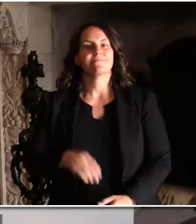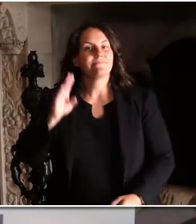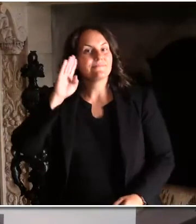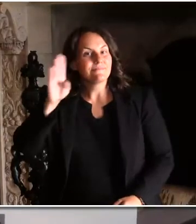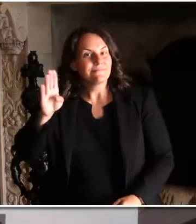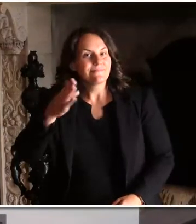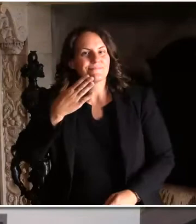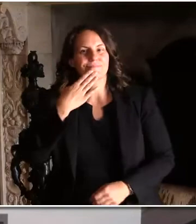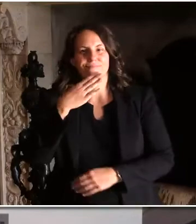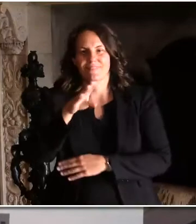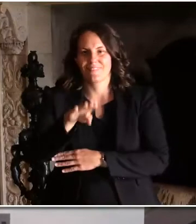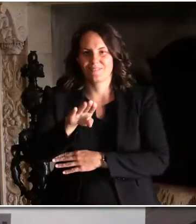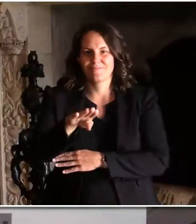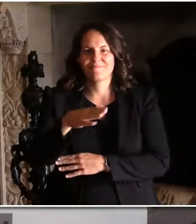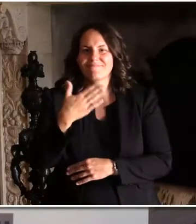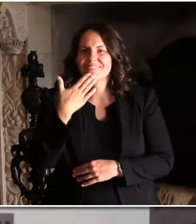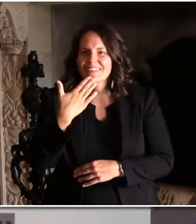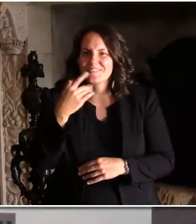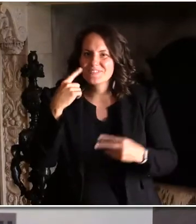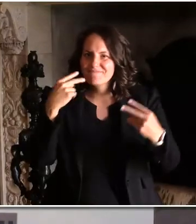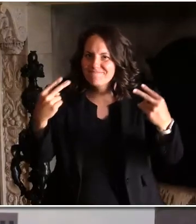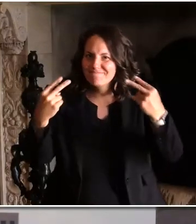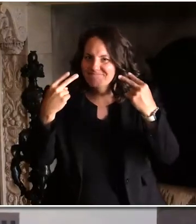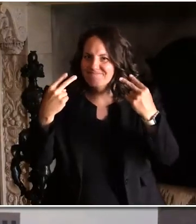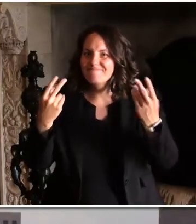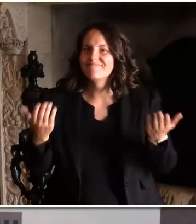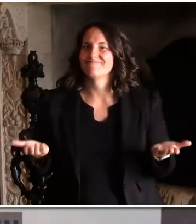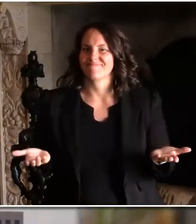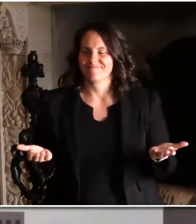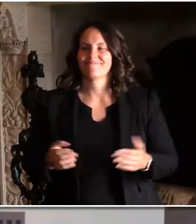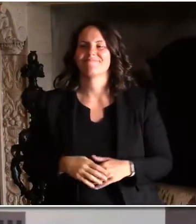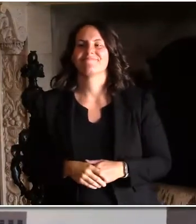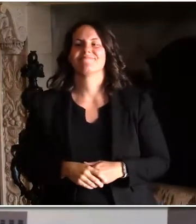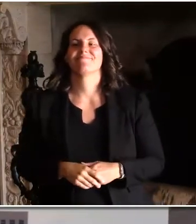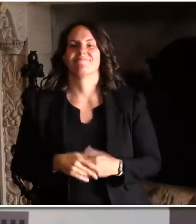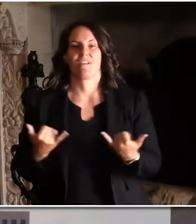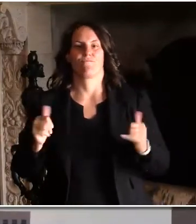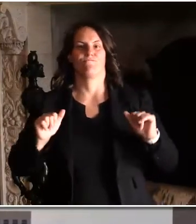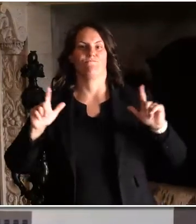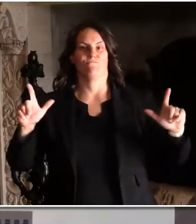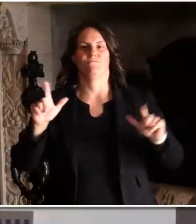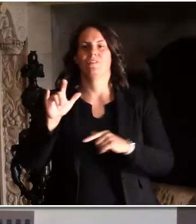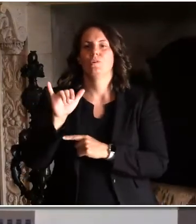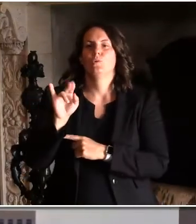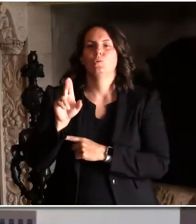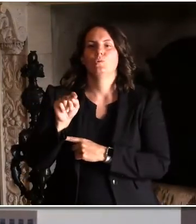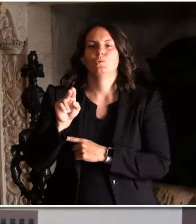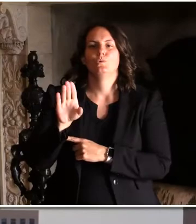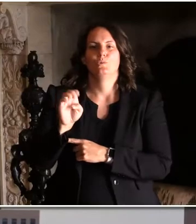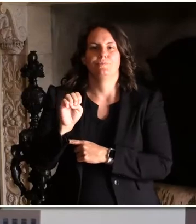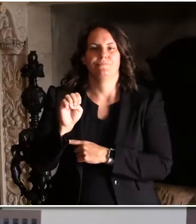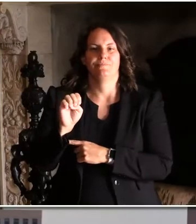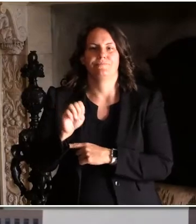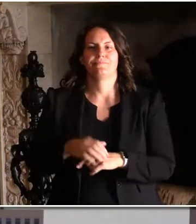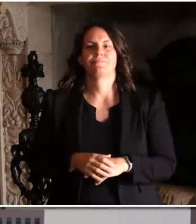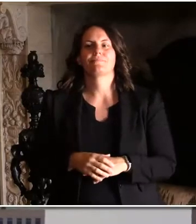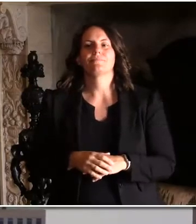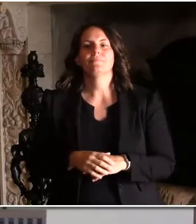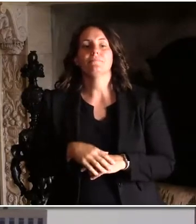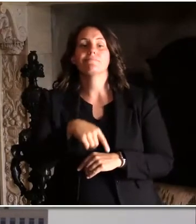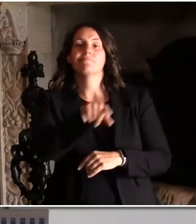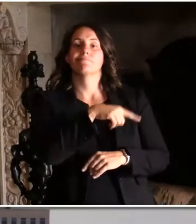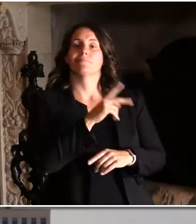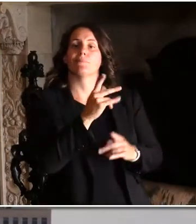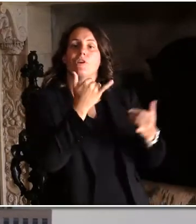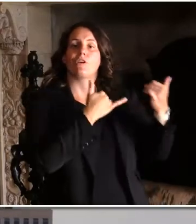Good afternoon, and thank you for joining us. This briefing is being aired live on YouTube. A reminder to maintain audio quality, to please keep your phones on mute